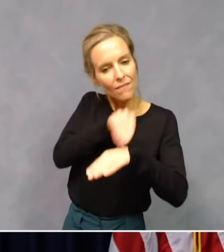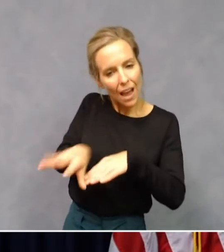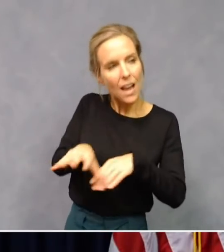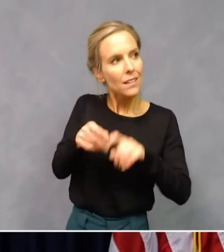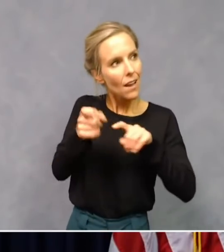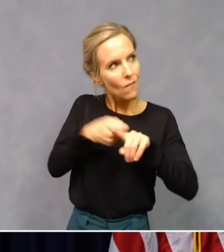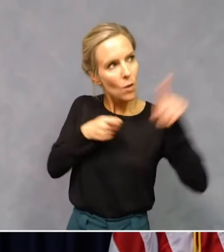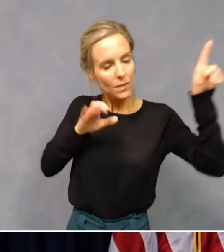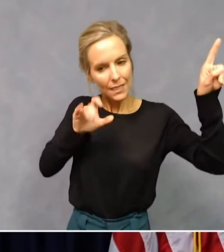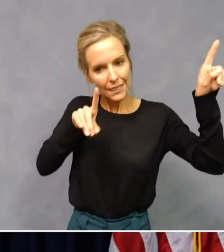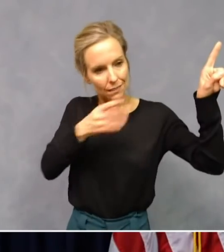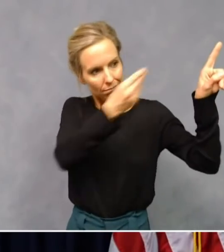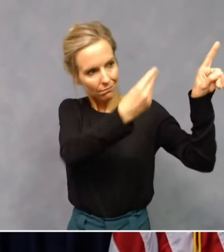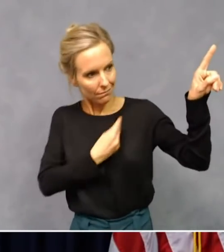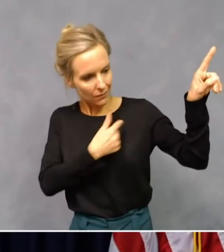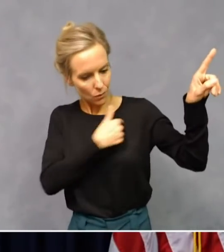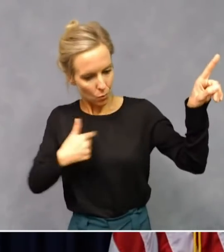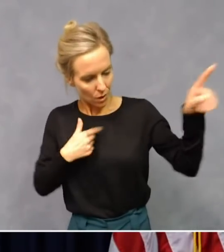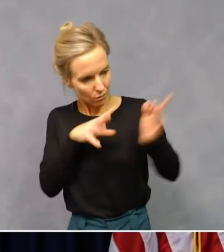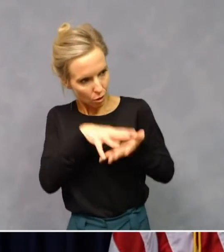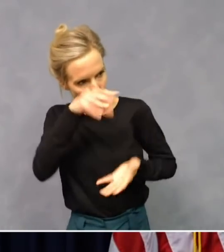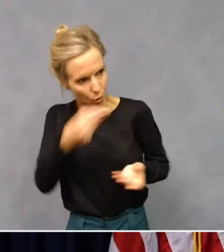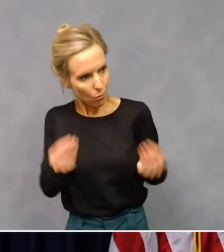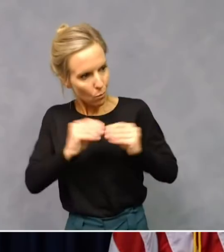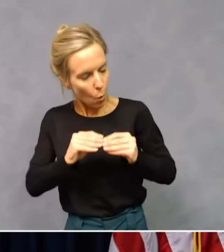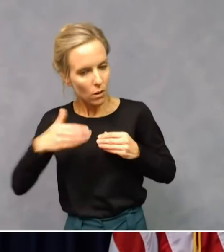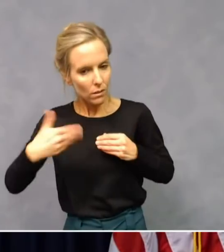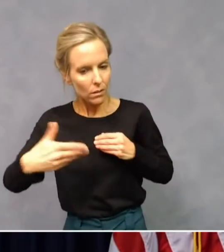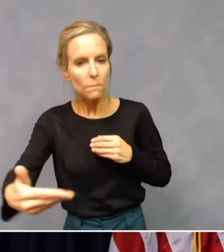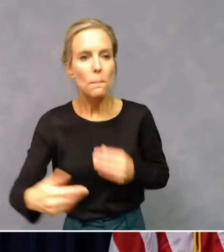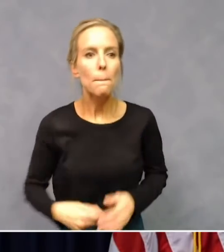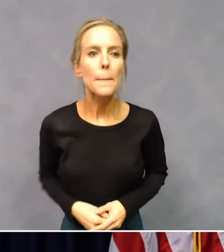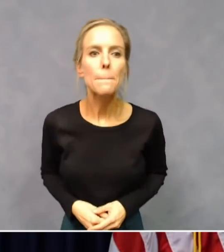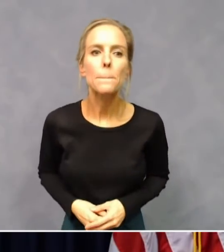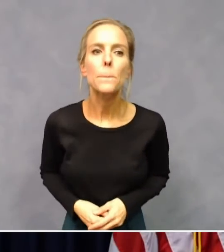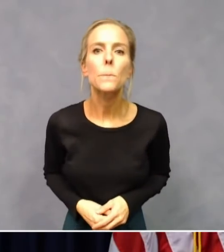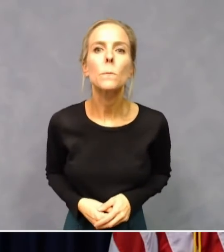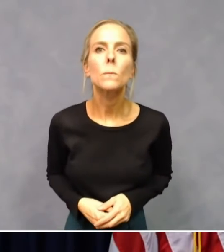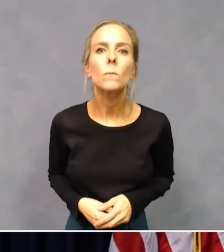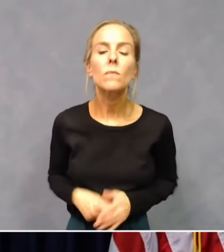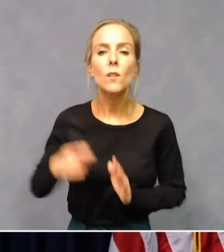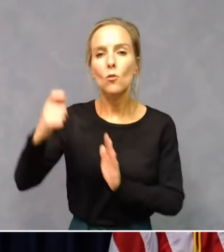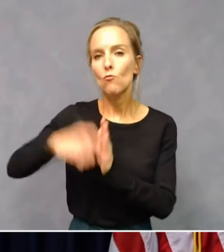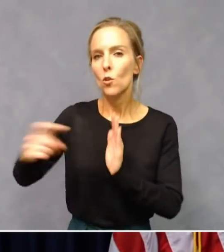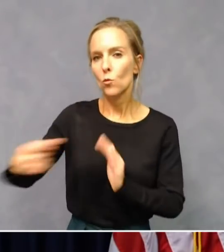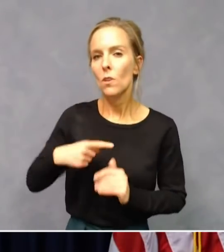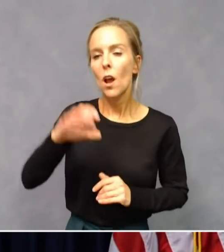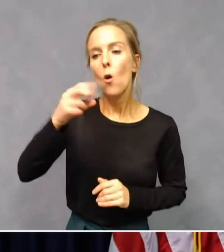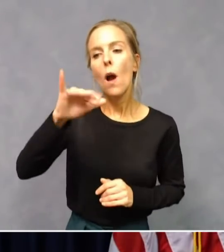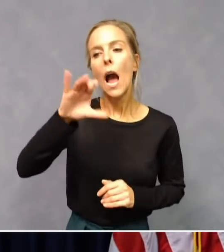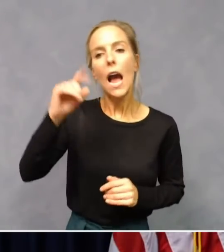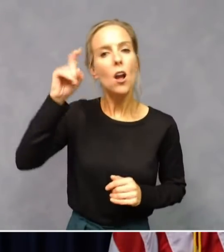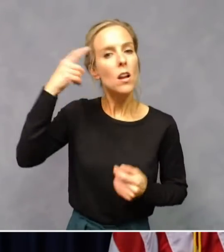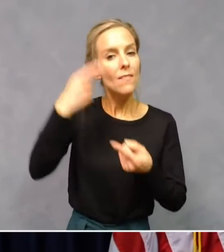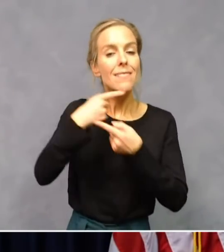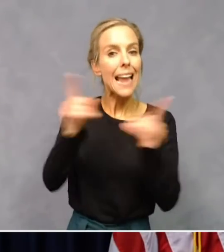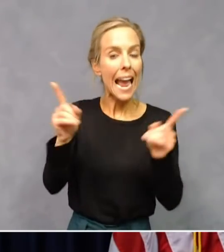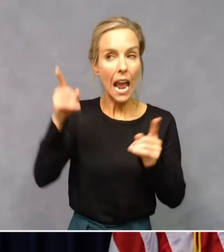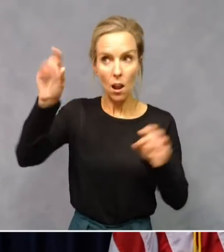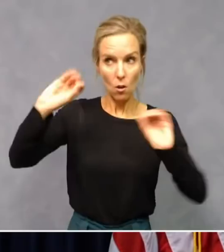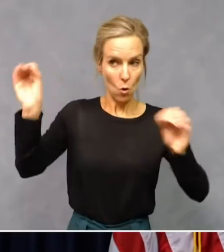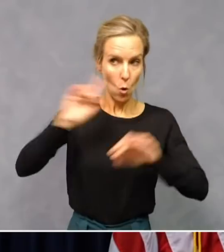we learn more. All right, written question. Ohio's governor announced yesterday that if things don't improve, he'll